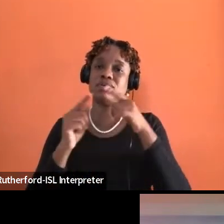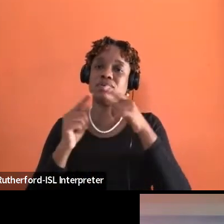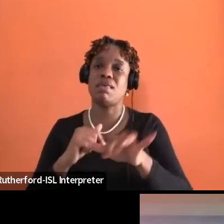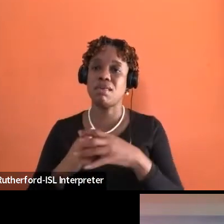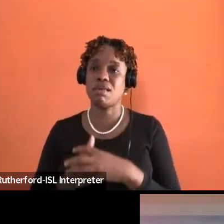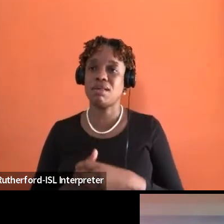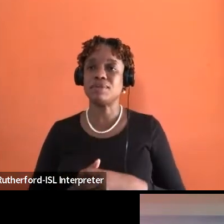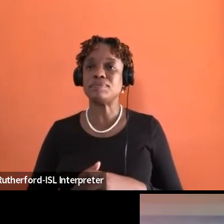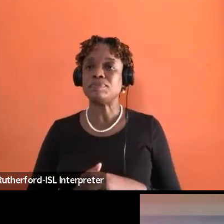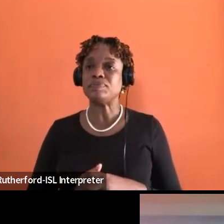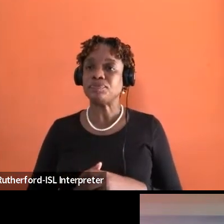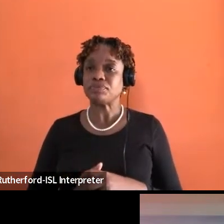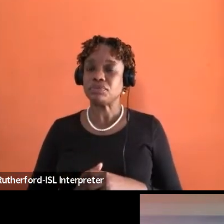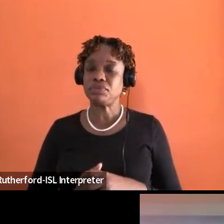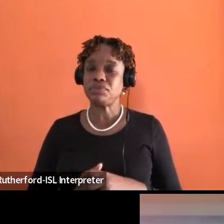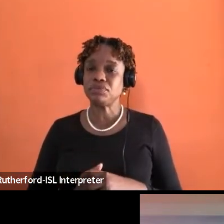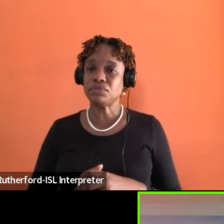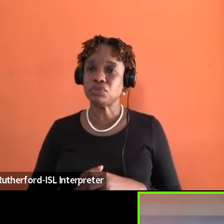Thanks. So,